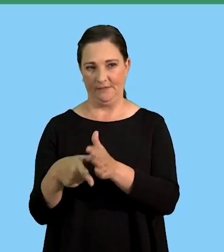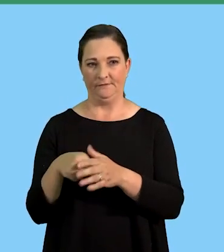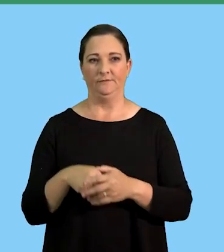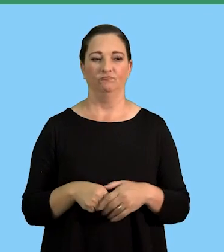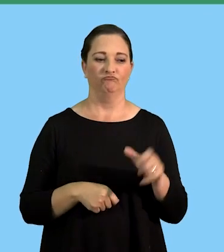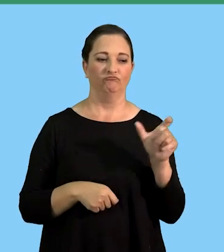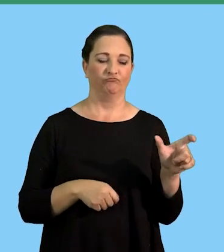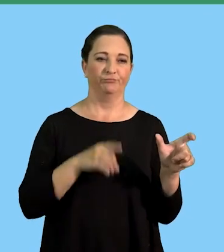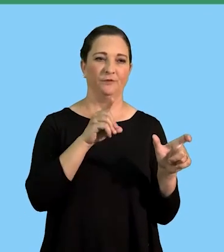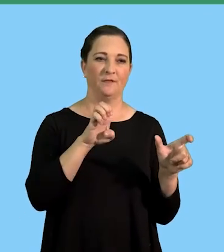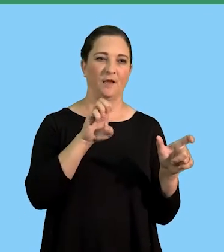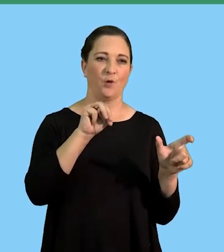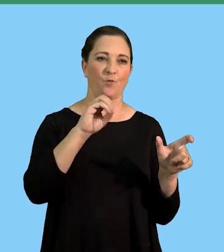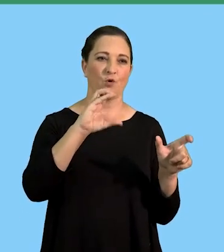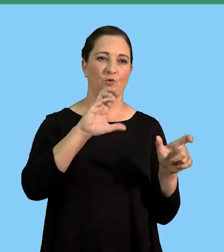style.